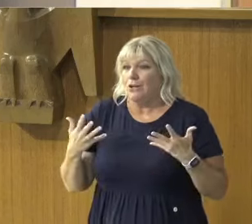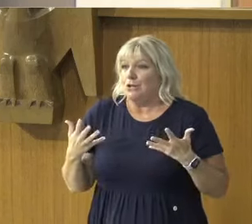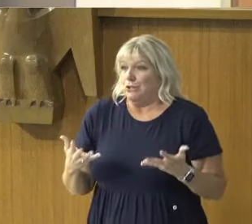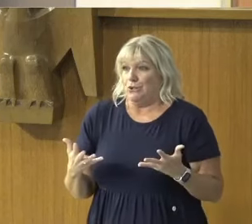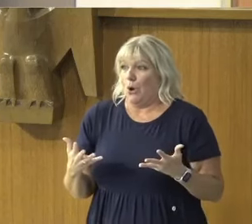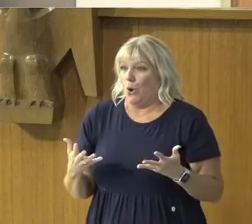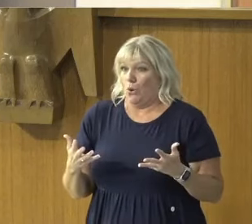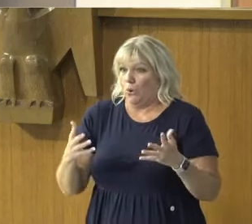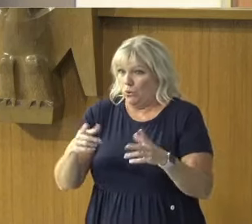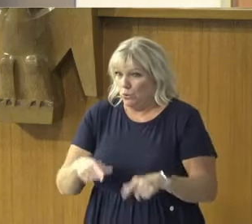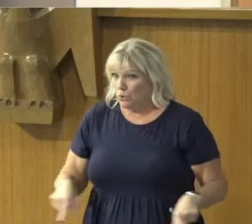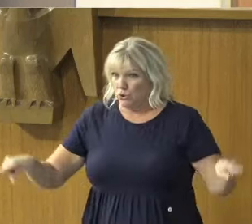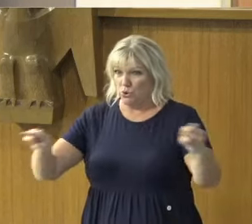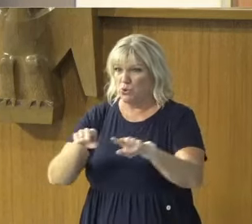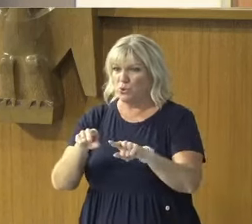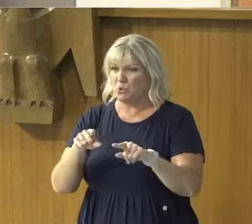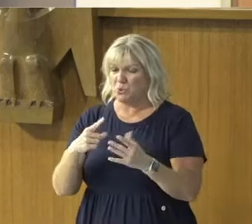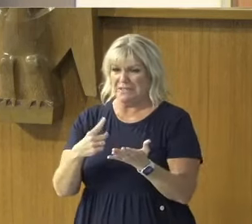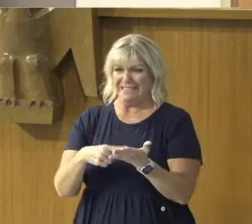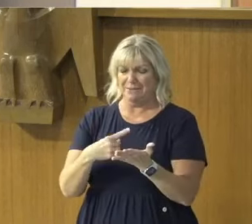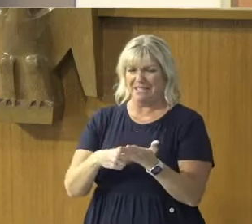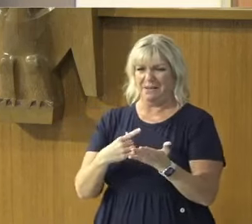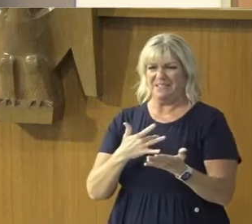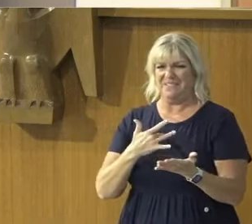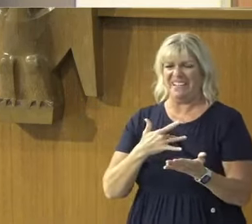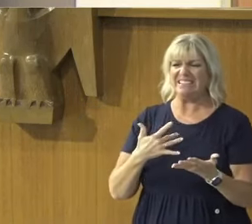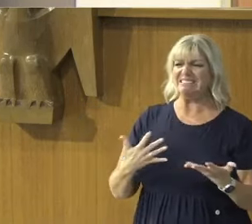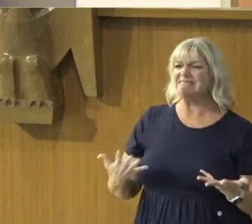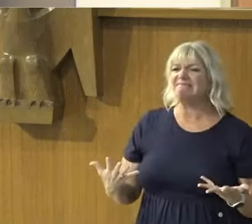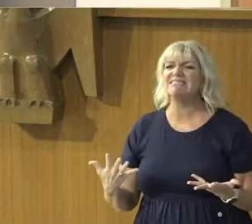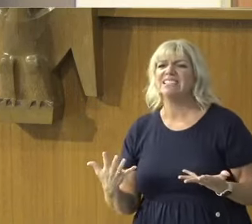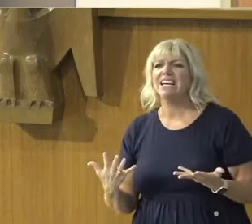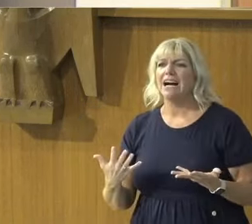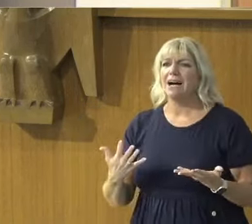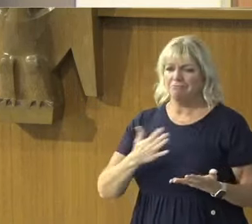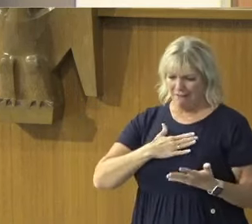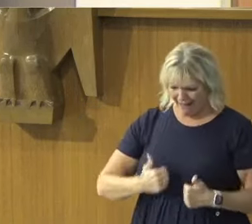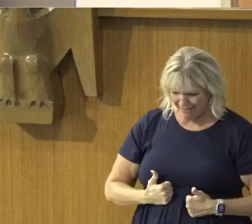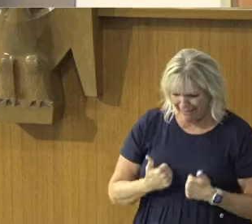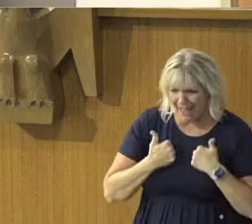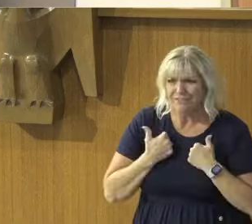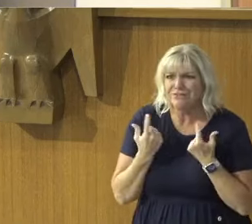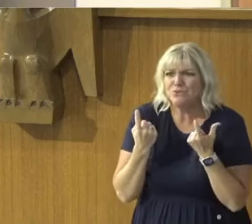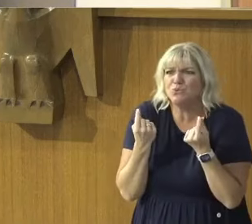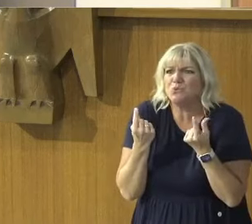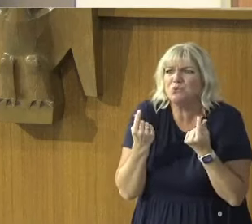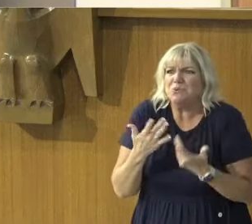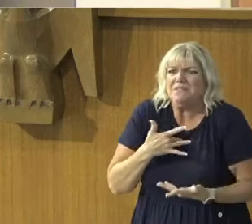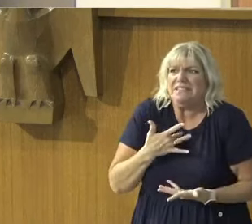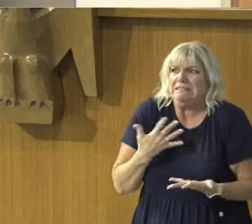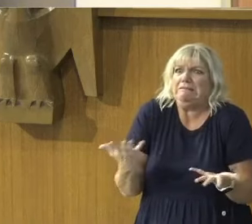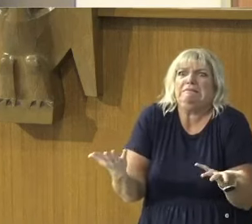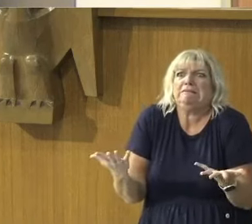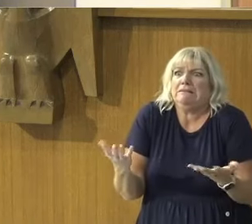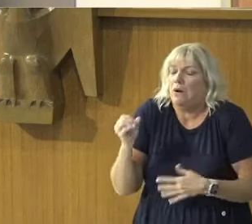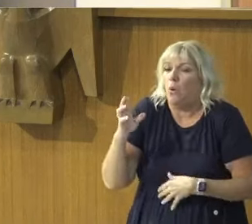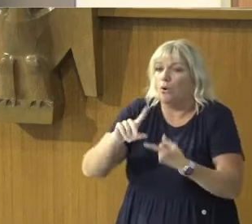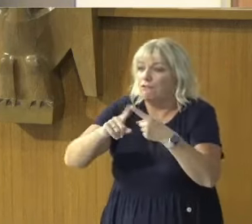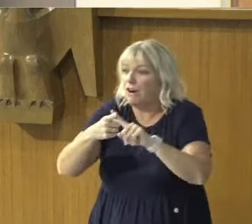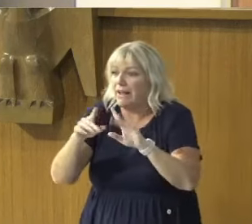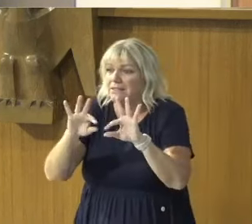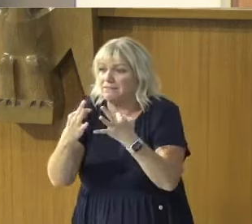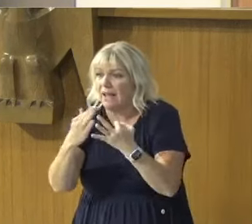are discouraged with trying to find something significant to do with your life, or you've been wounded by friends